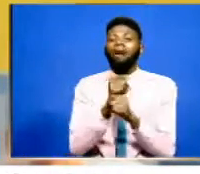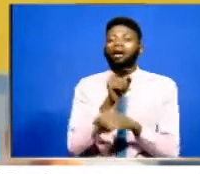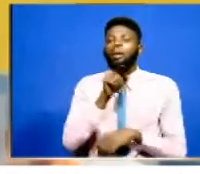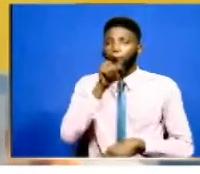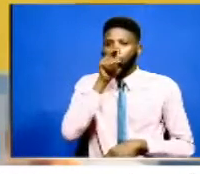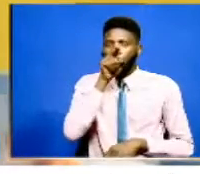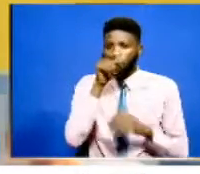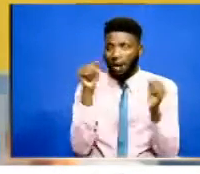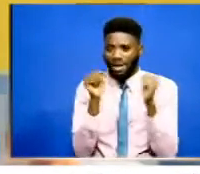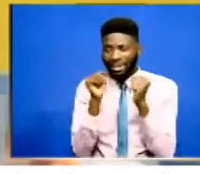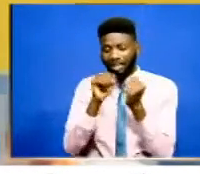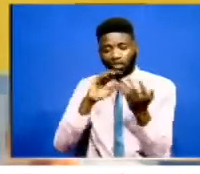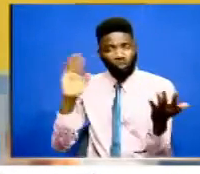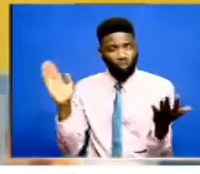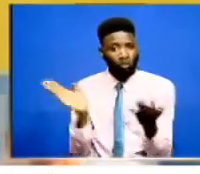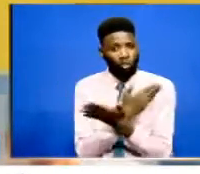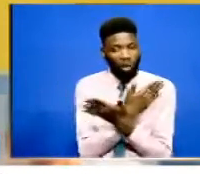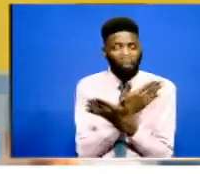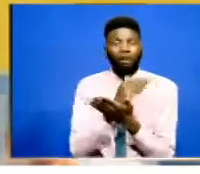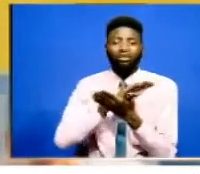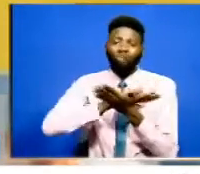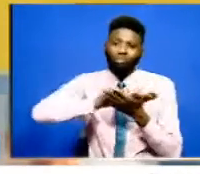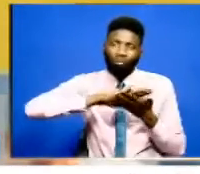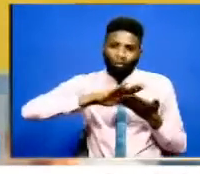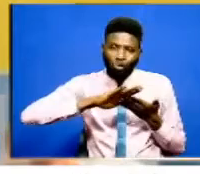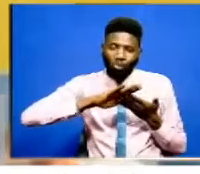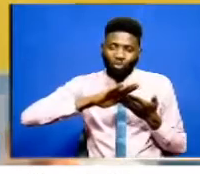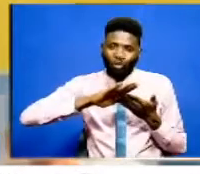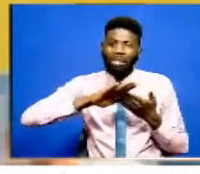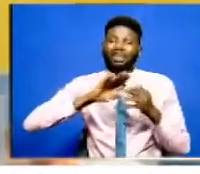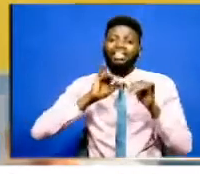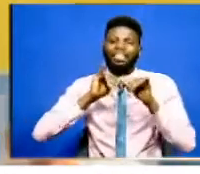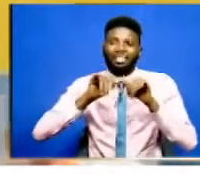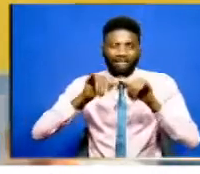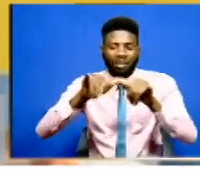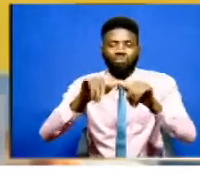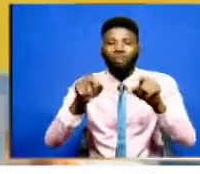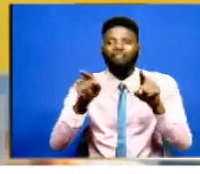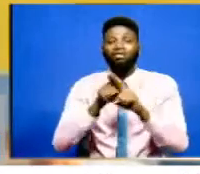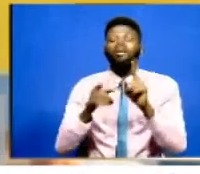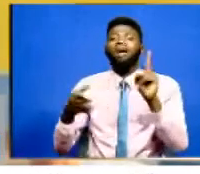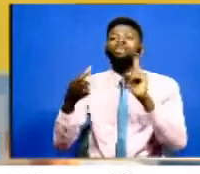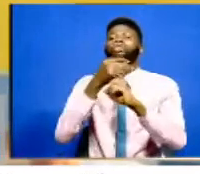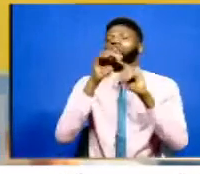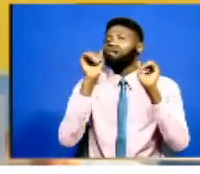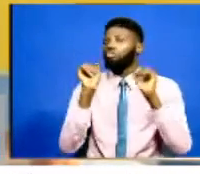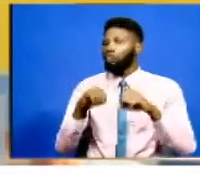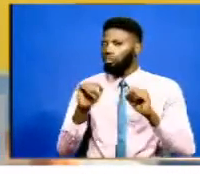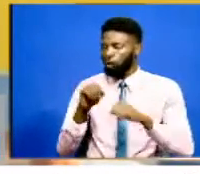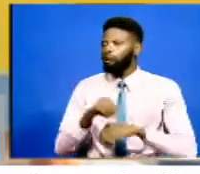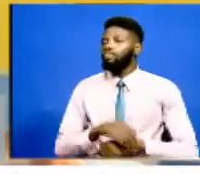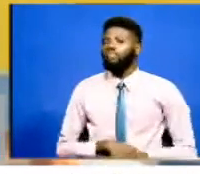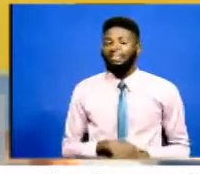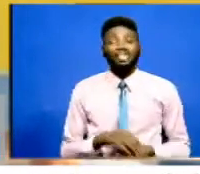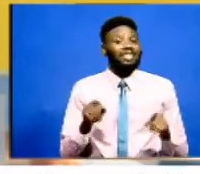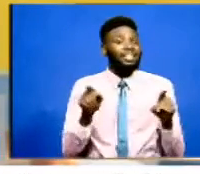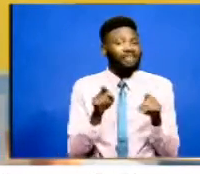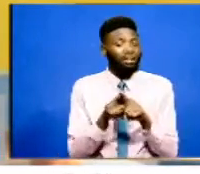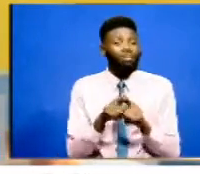efficient, sustainable, and achievable. And finally, this council will